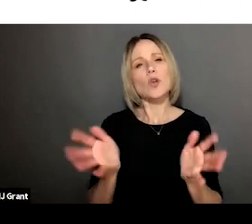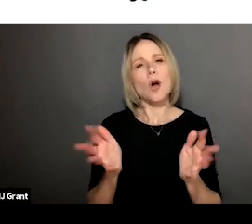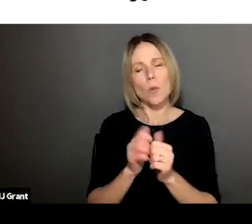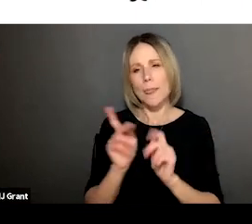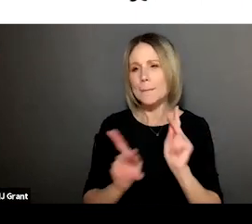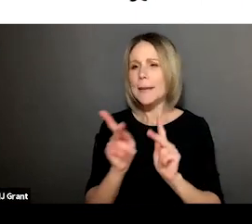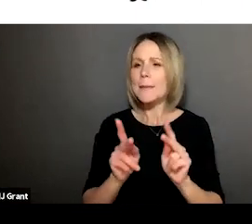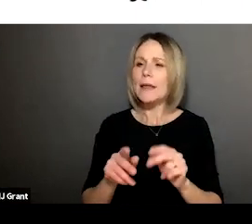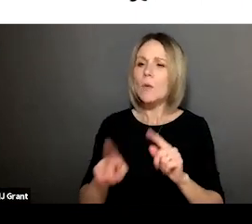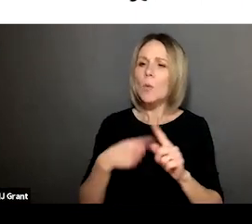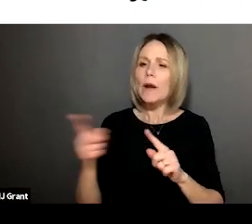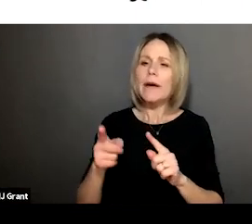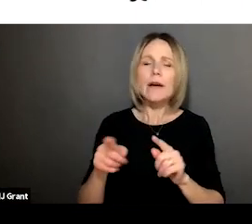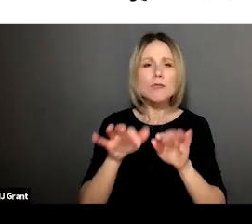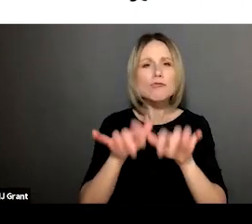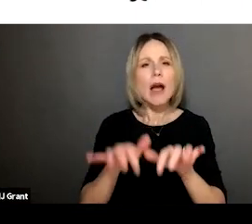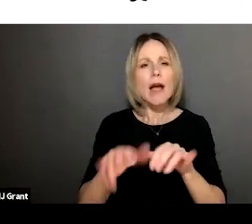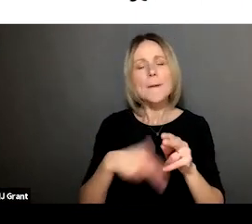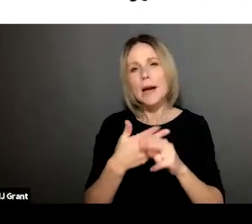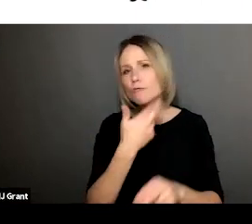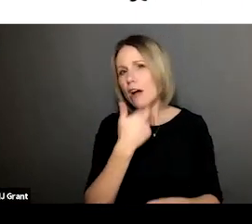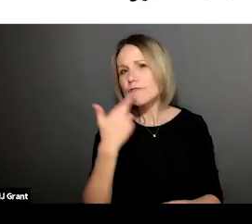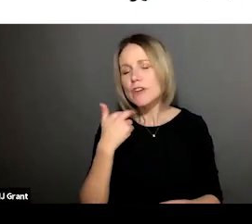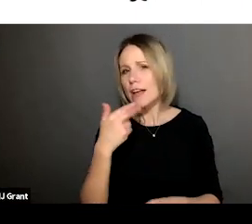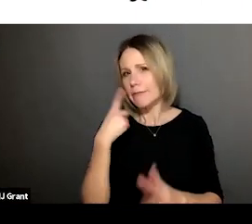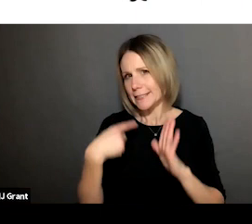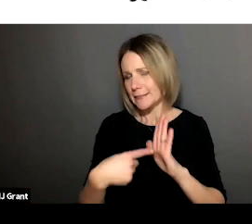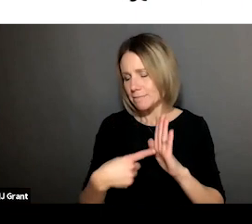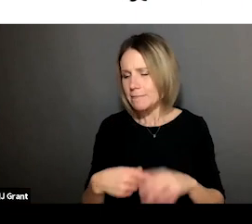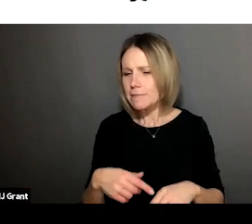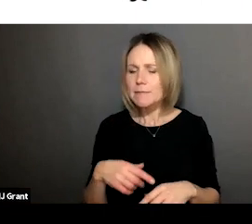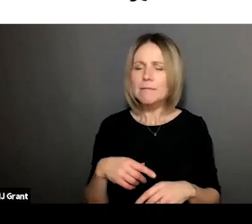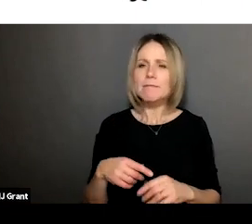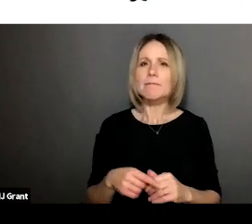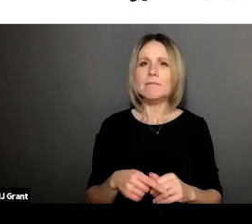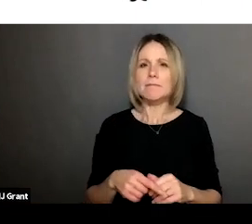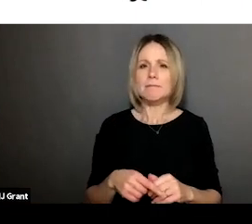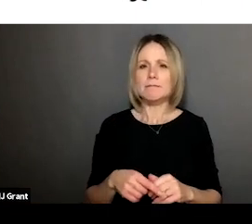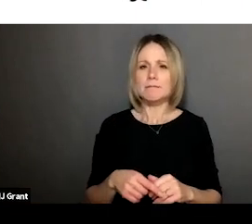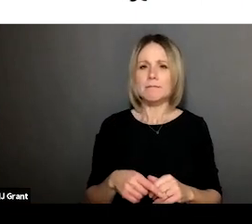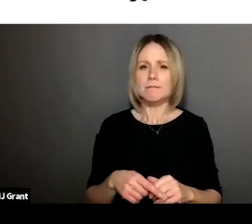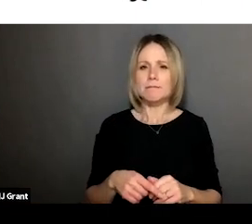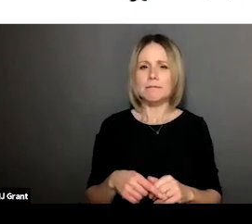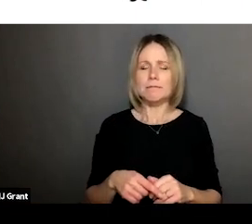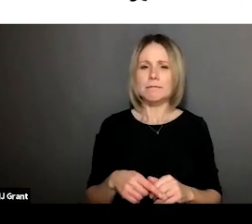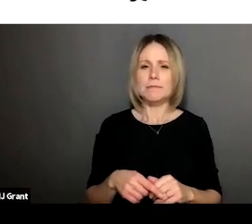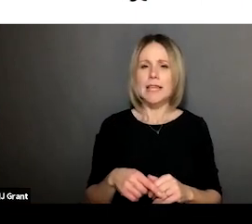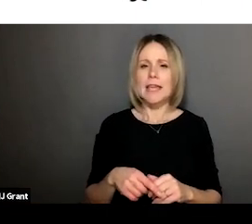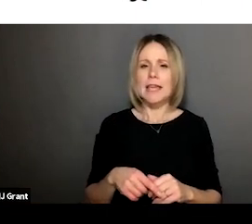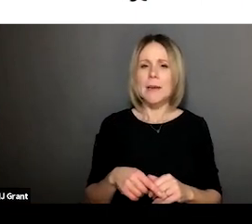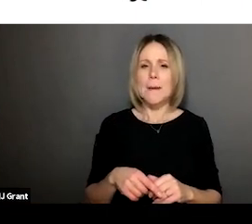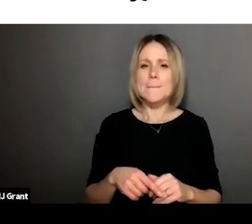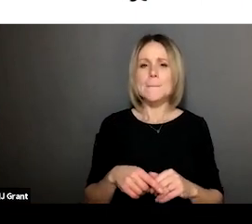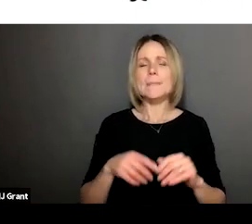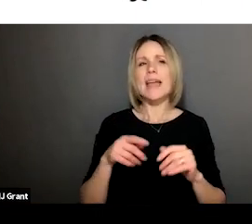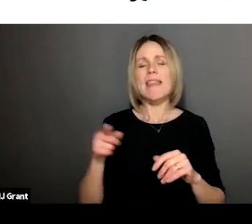about restaurants, they've said, oh, well, you need to do the thing that the restaurant wants you to do when you order